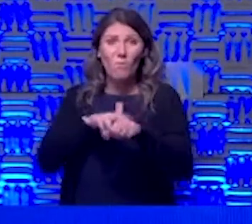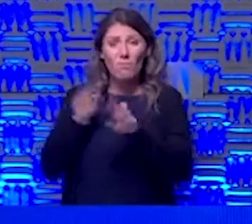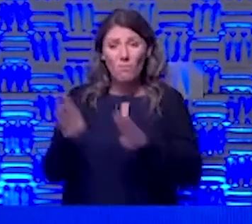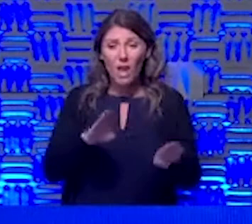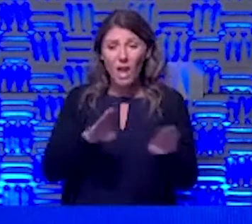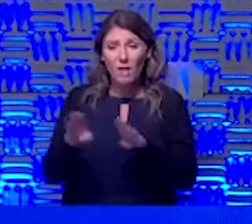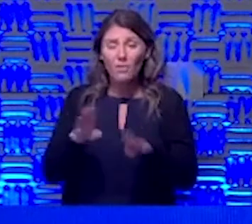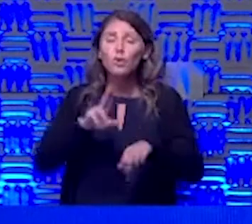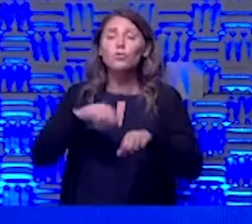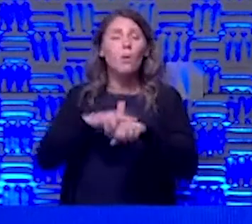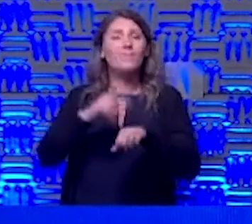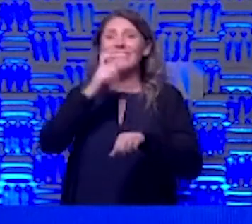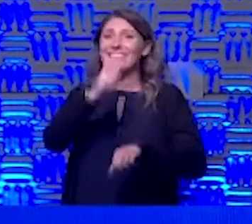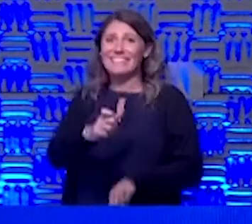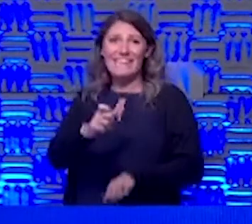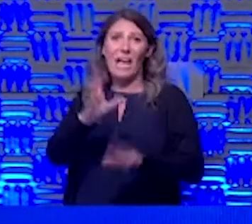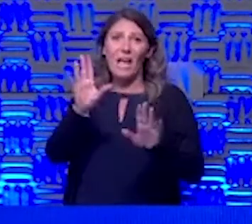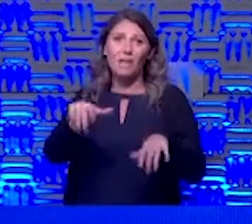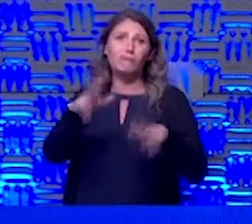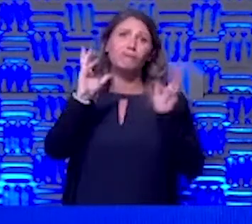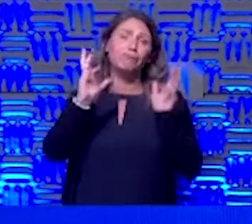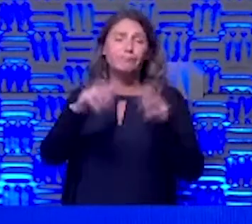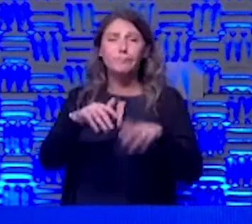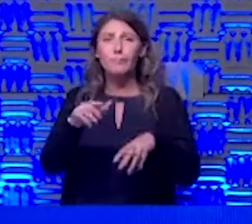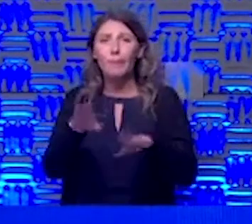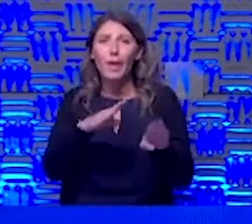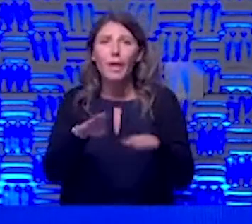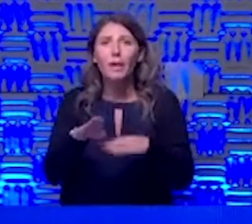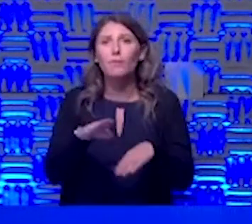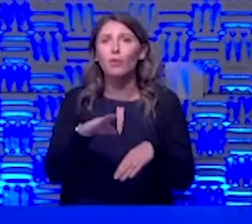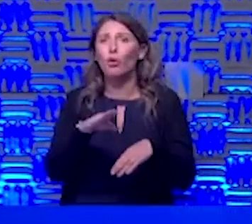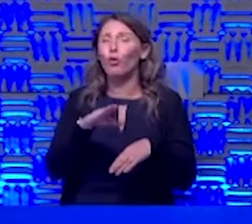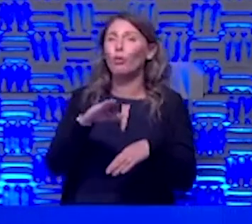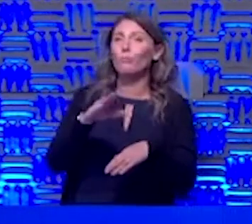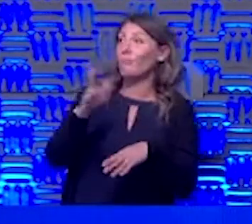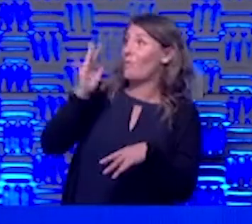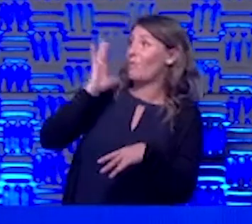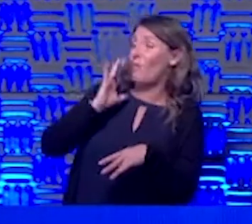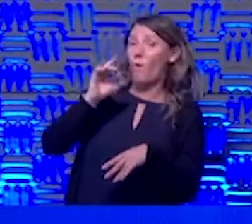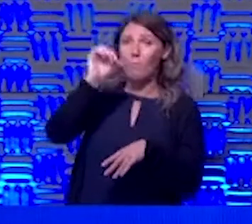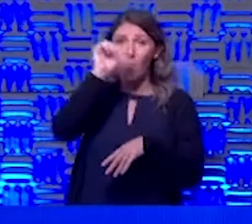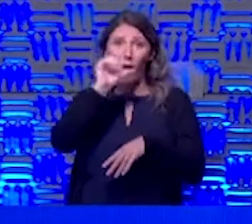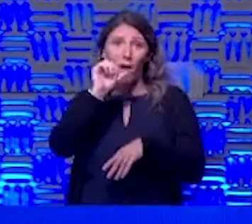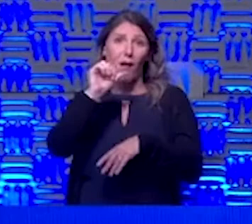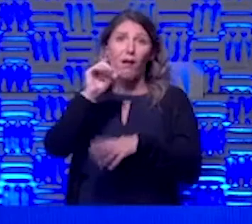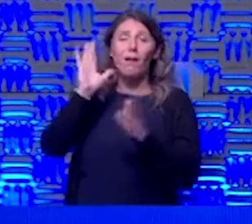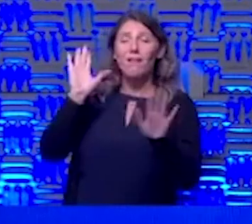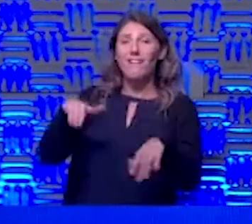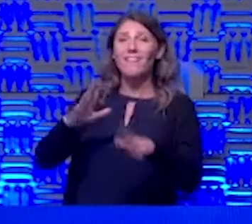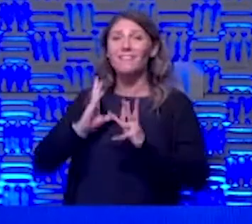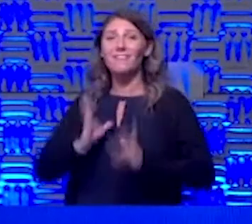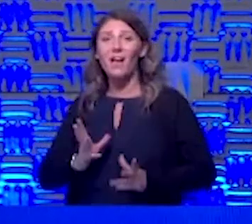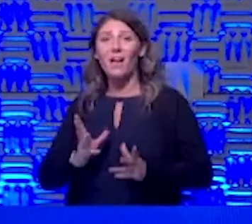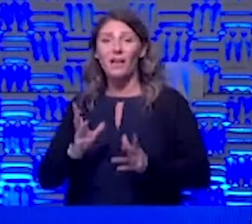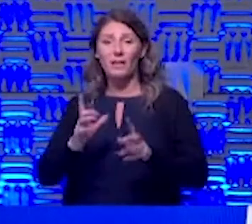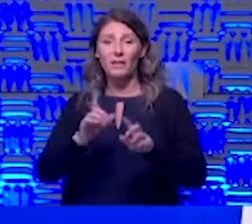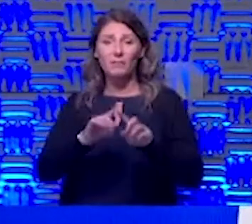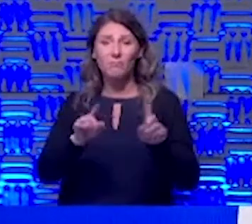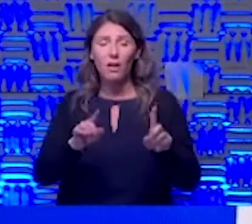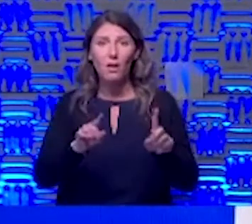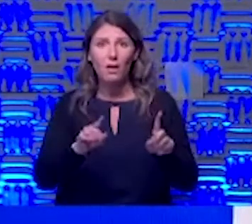are. And so if you go and you don't get distance, you go to a bar and everybody's together, then all of a sudden, whereas yesterday that was